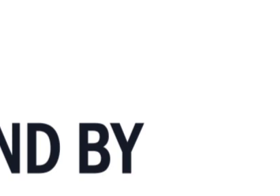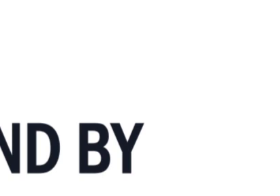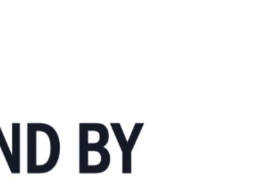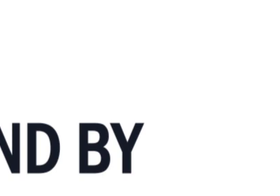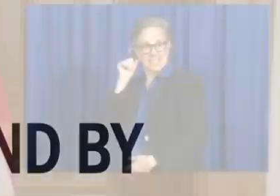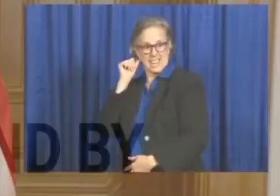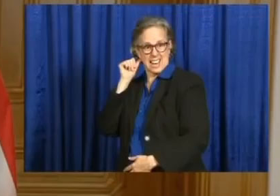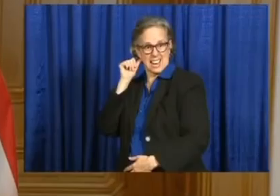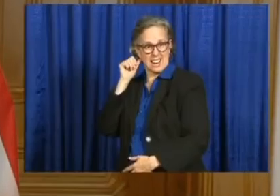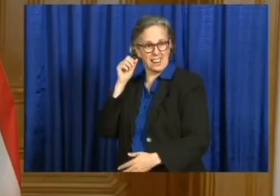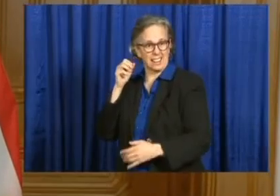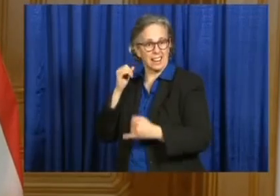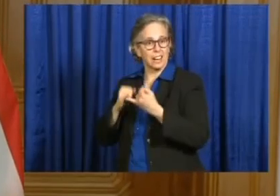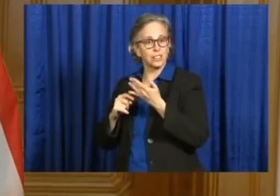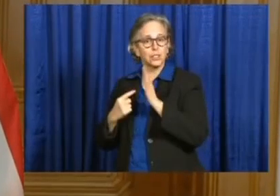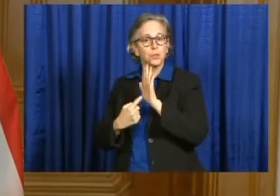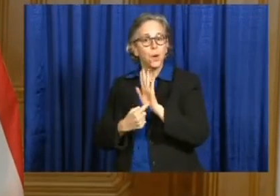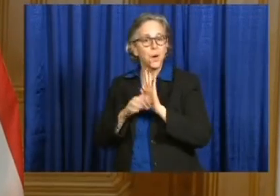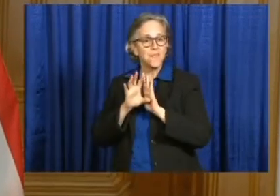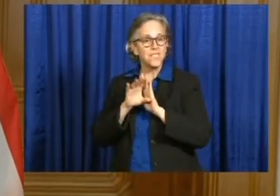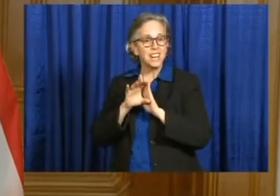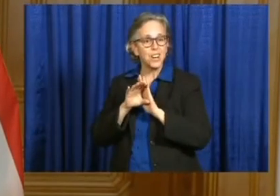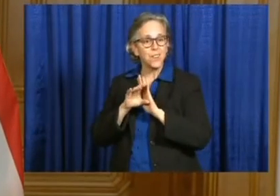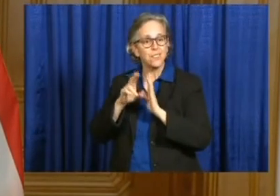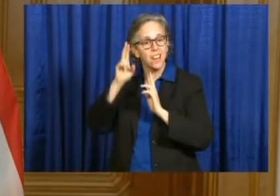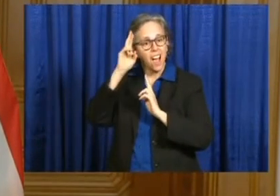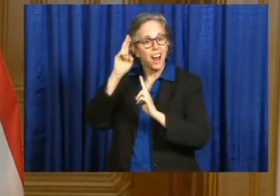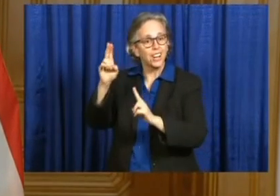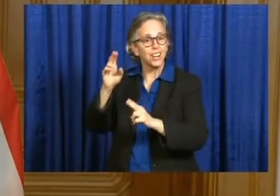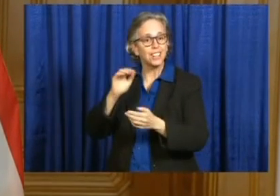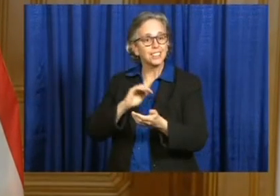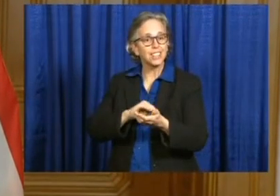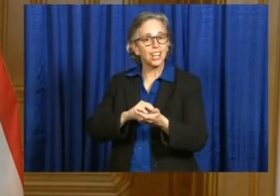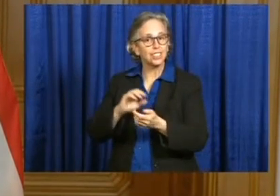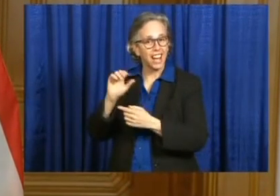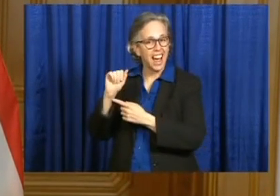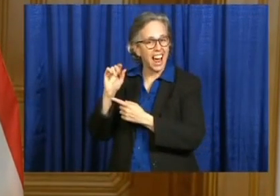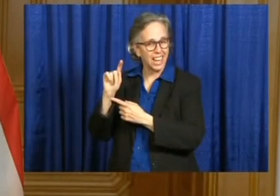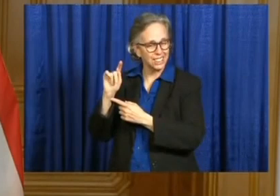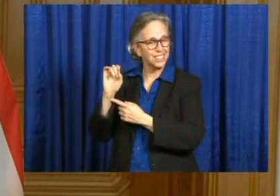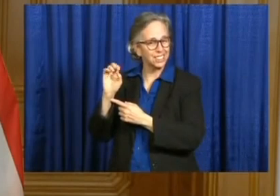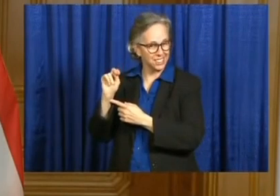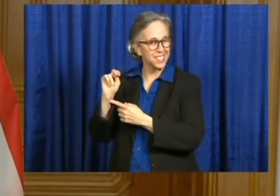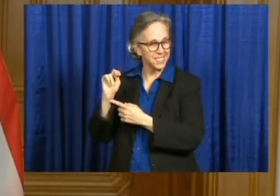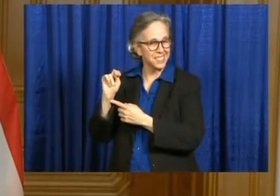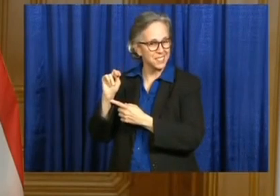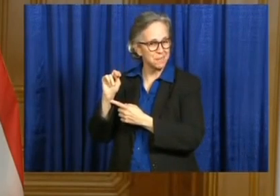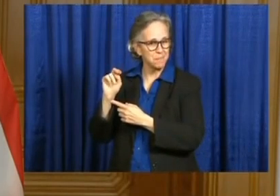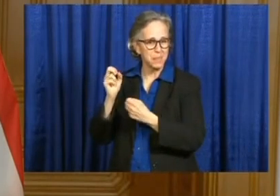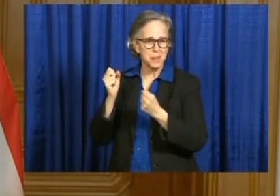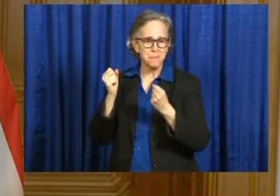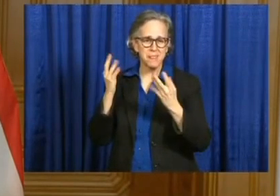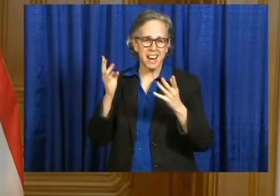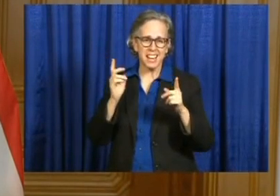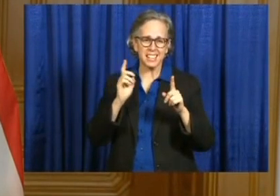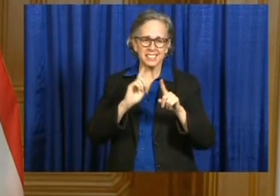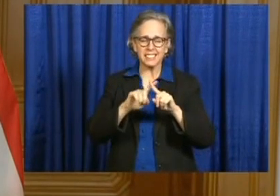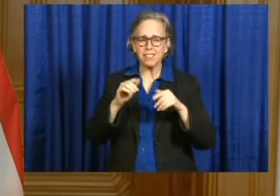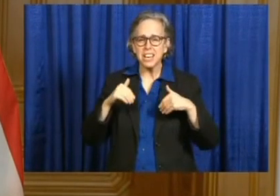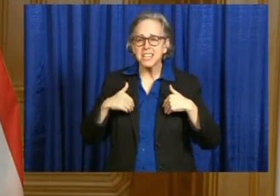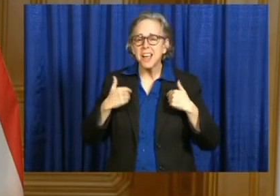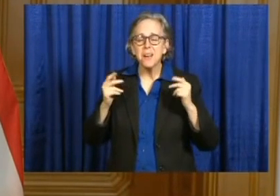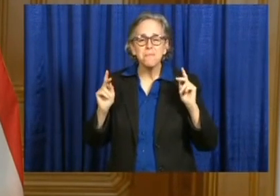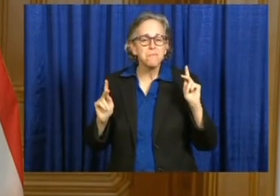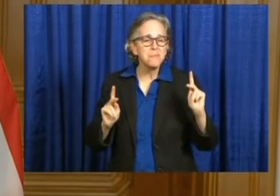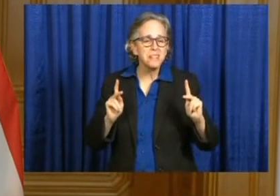Video honoring Dr. Acton and a number of young people that Eric